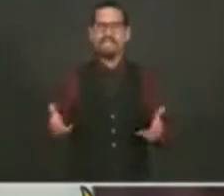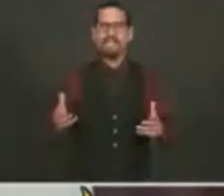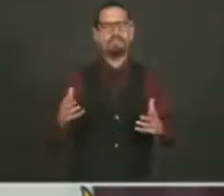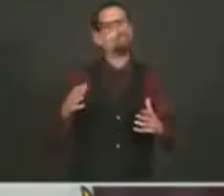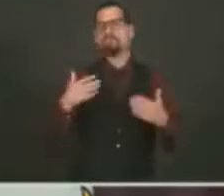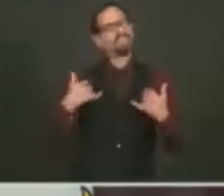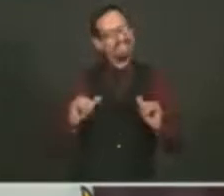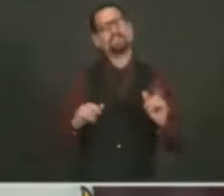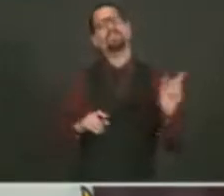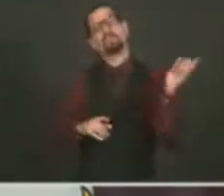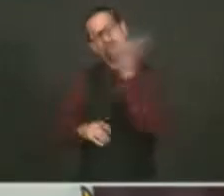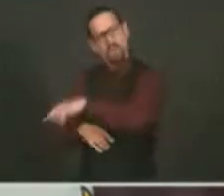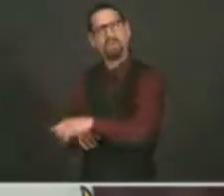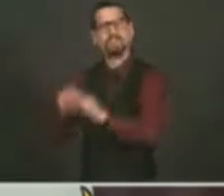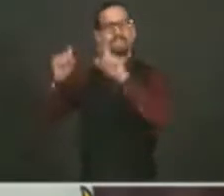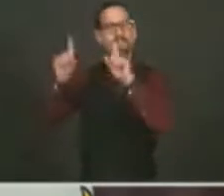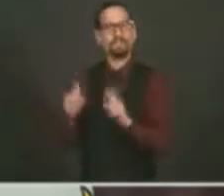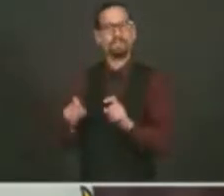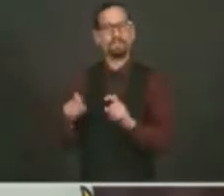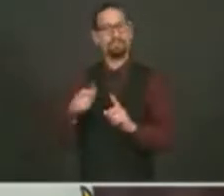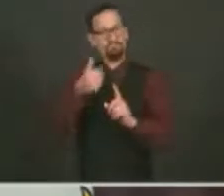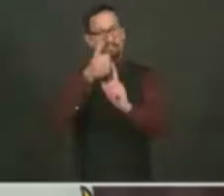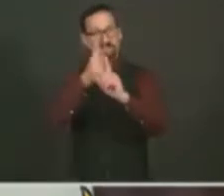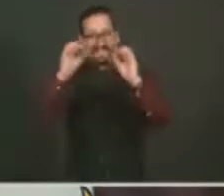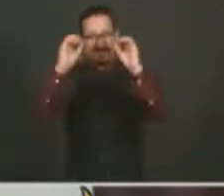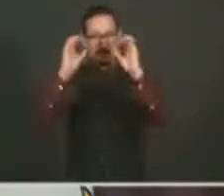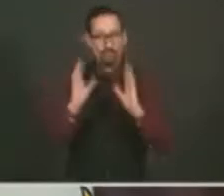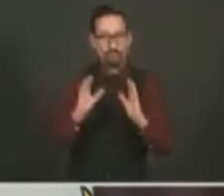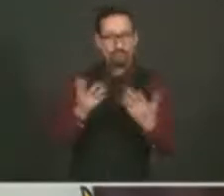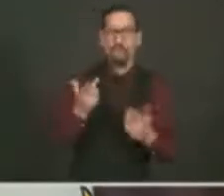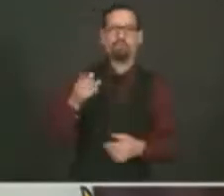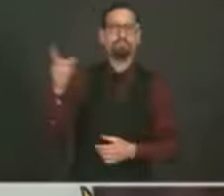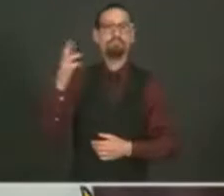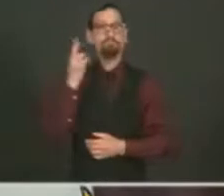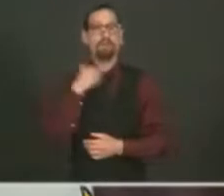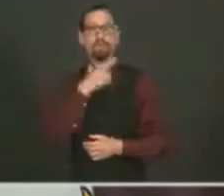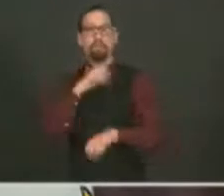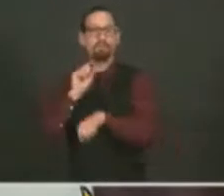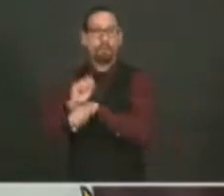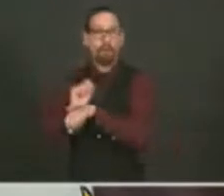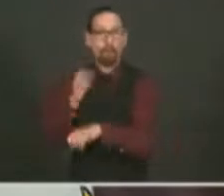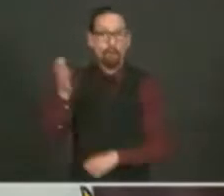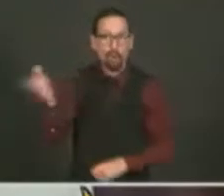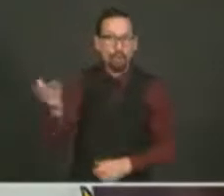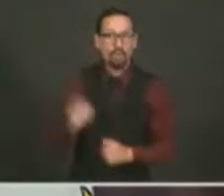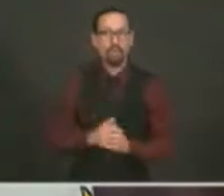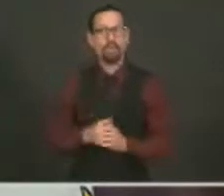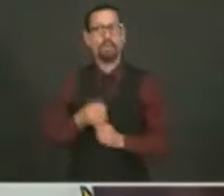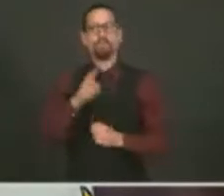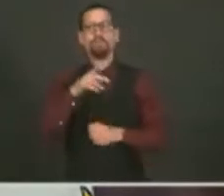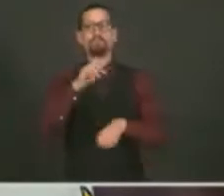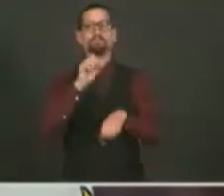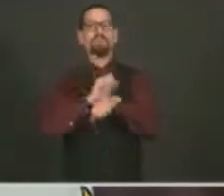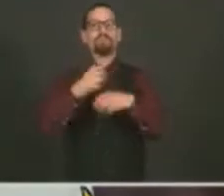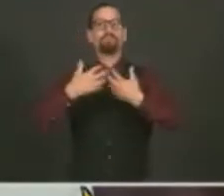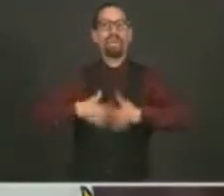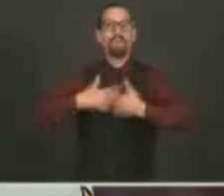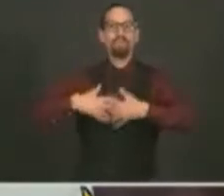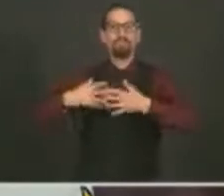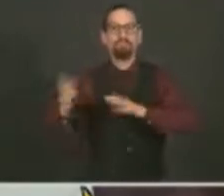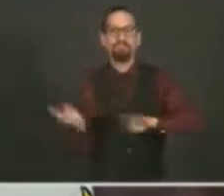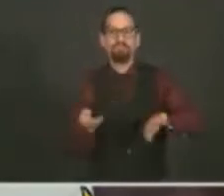teacher, if you work at a restaurant, if you work at a manufacturing plant, if you're a member of the